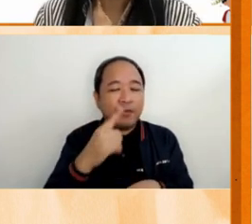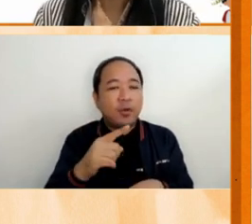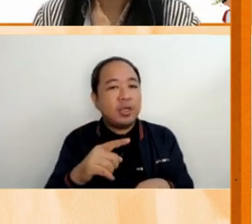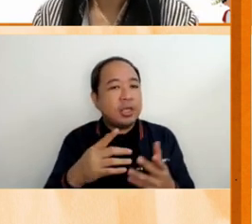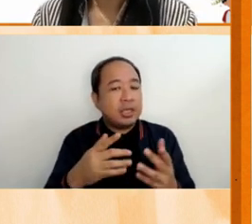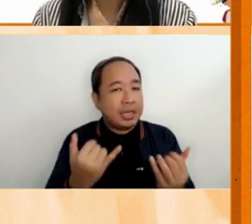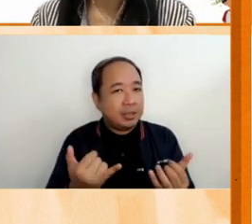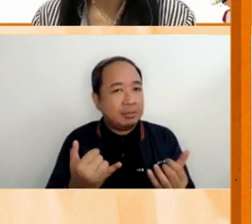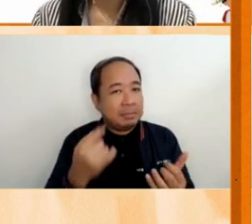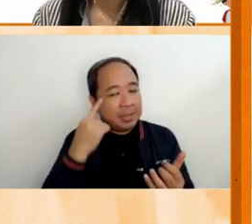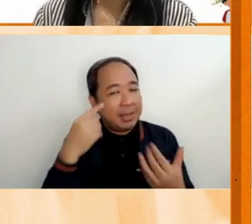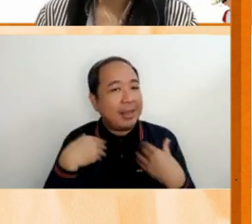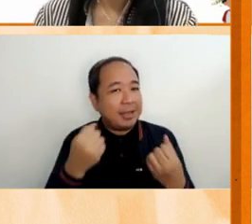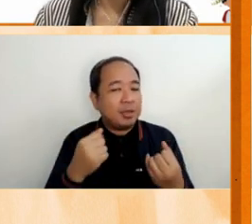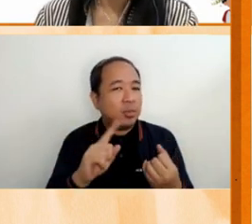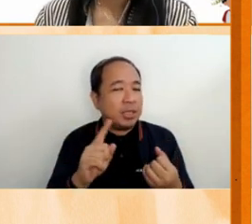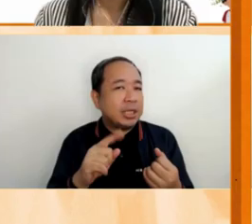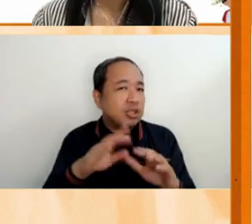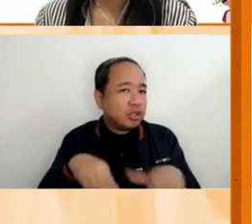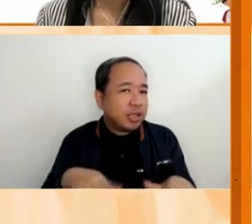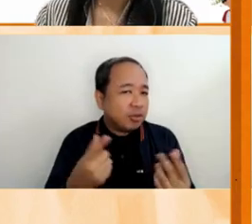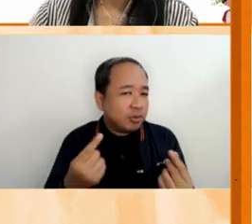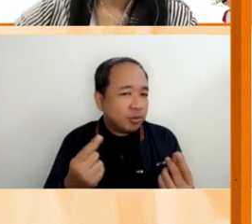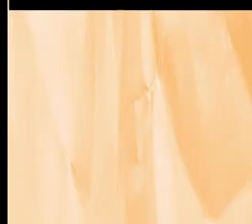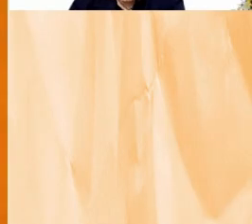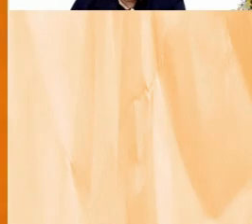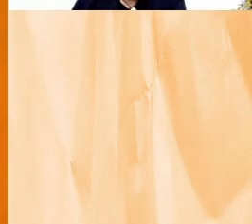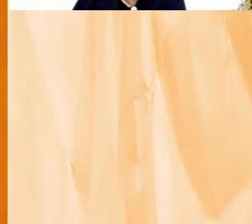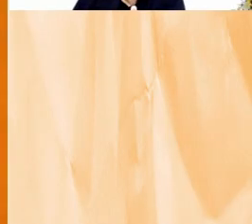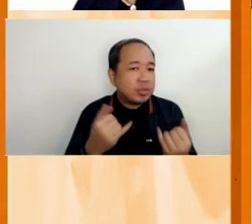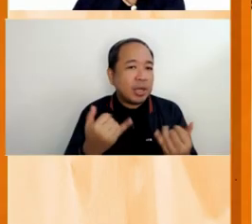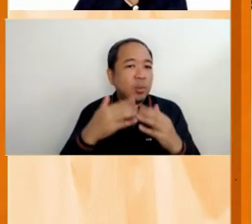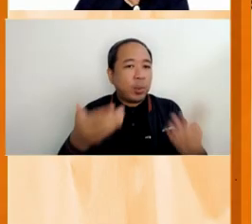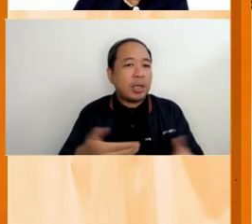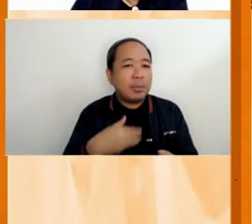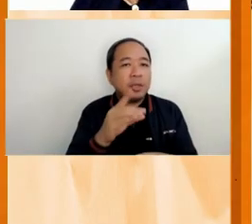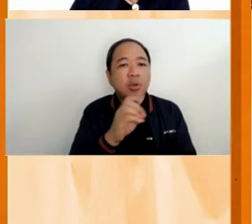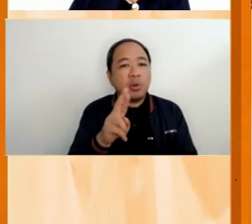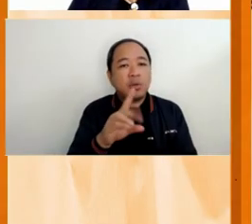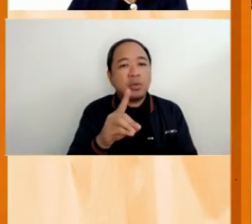us hear from Dr. Darlene R. Pecache.